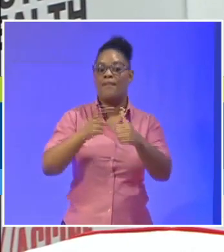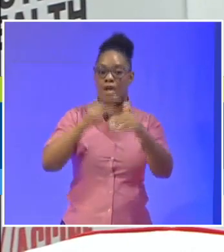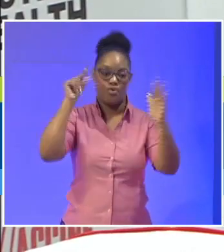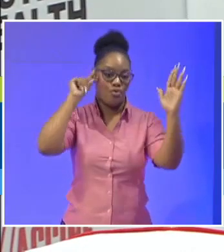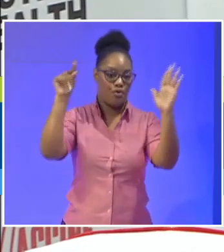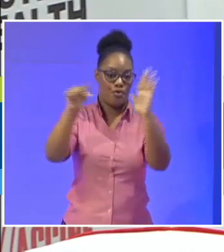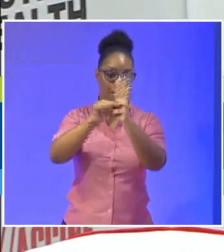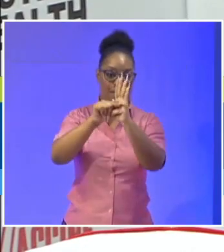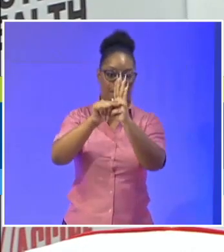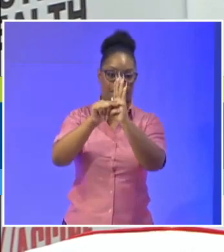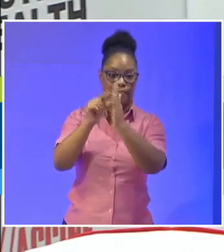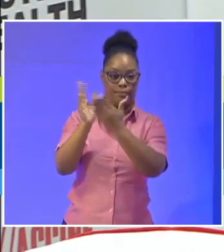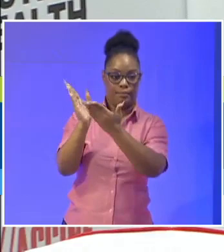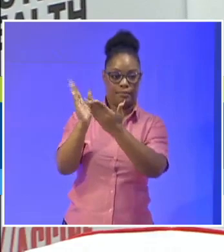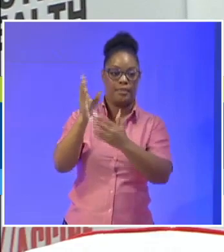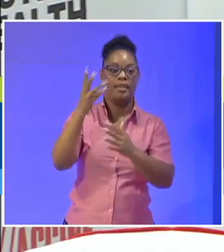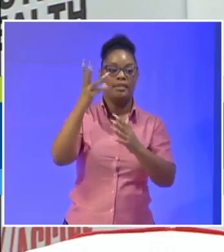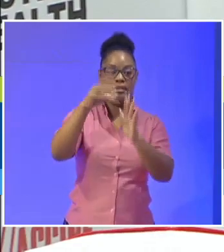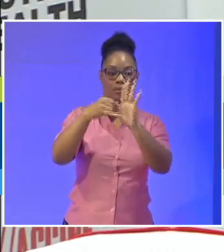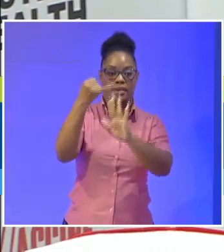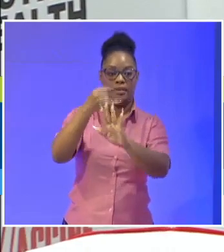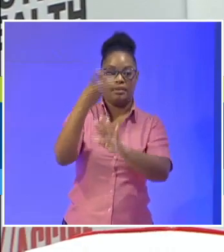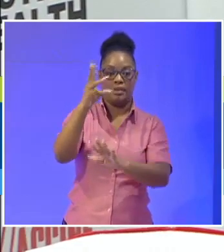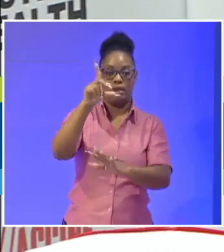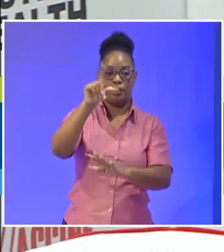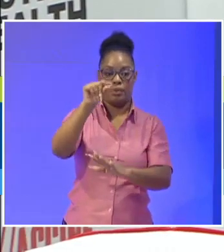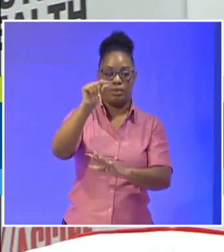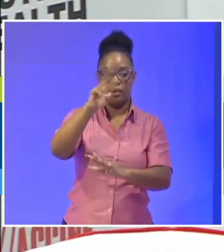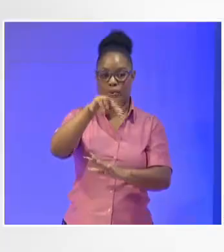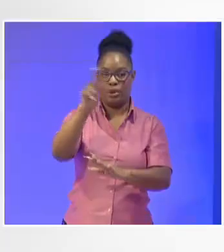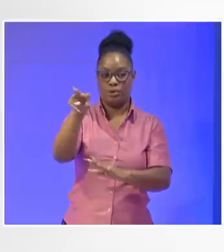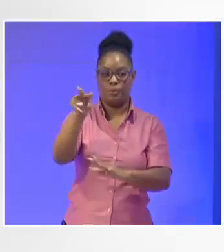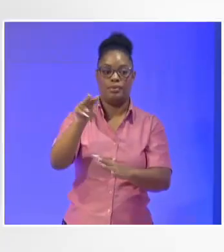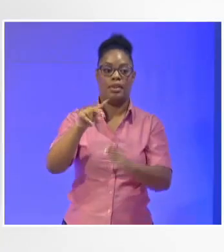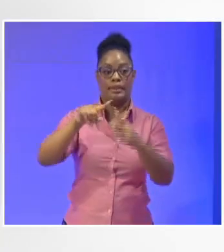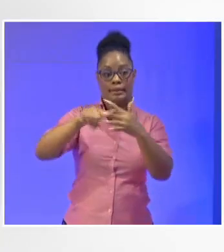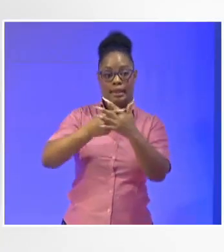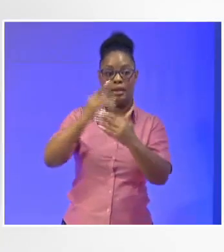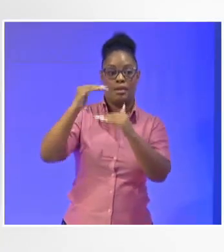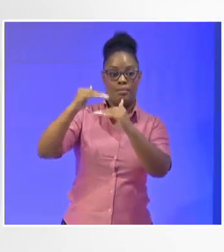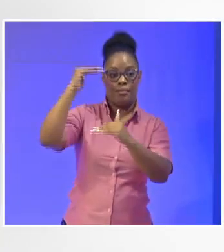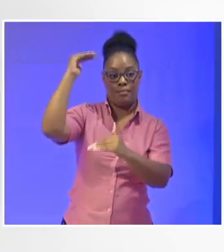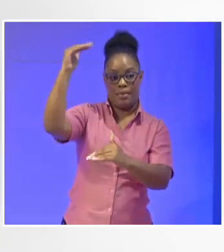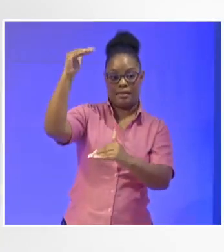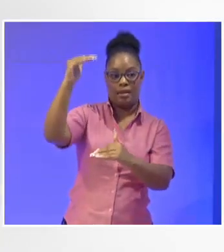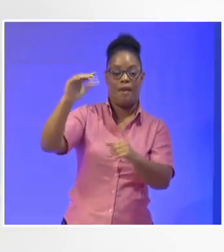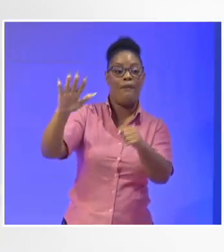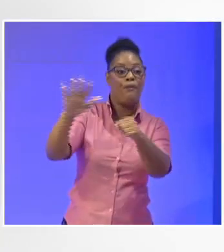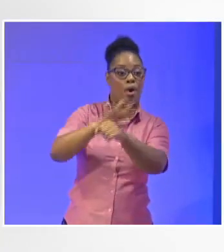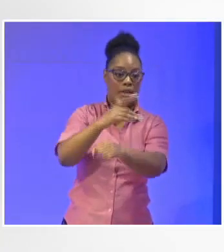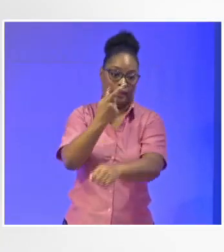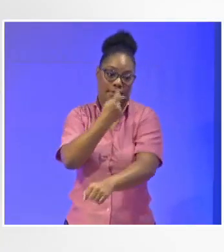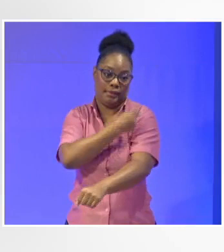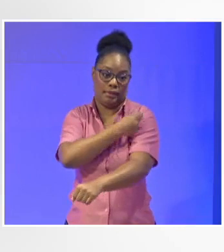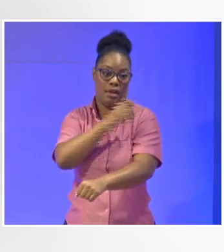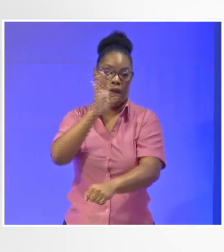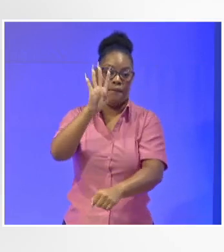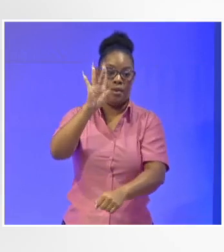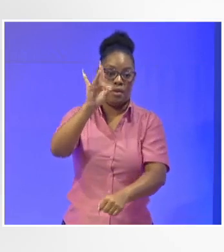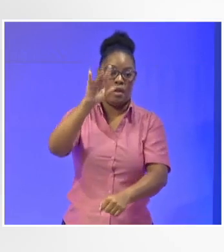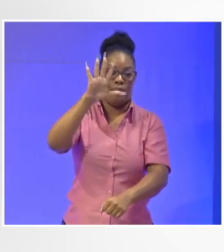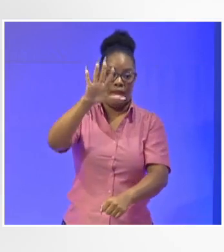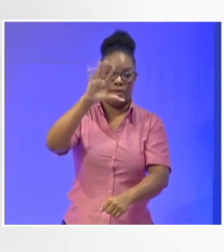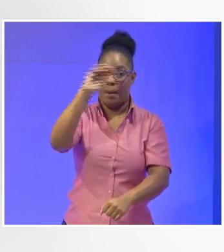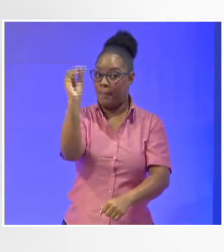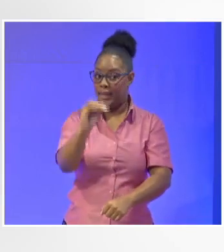the 16th of January 2022. We begin on the top with the fully vaccinated numbers, 48.5 in